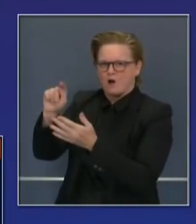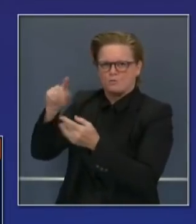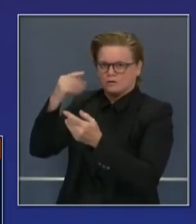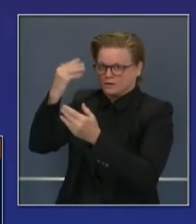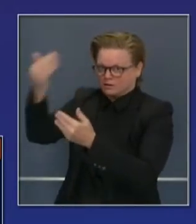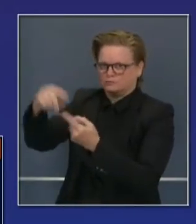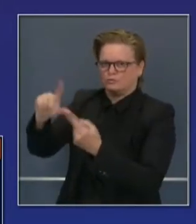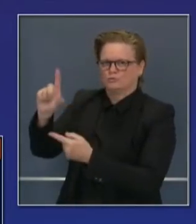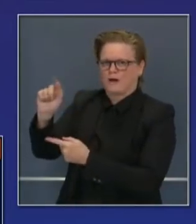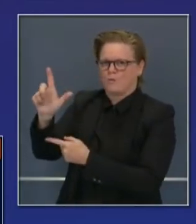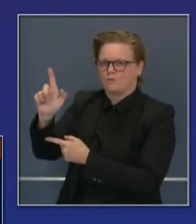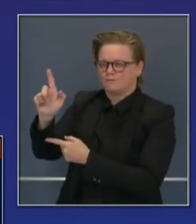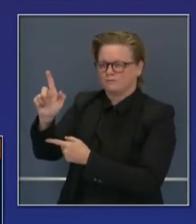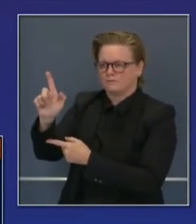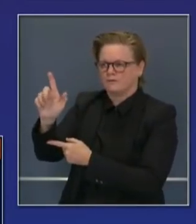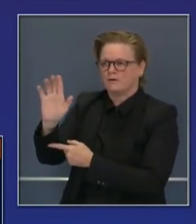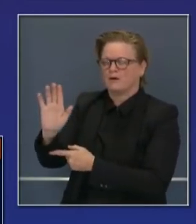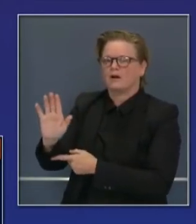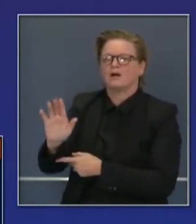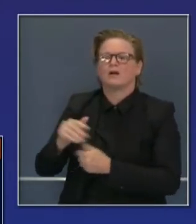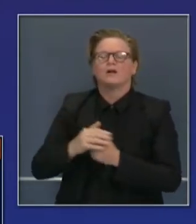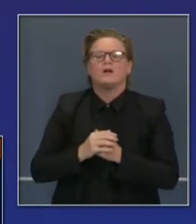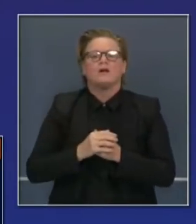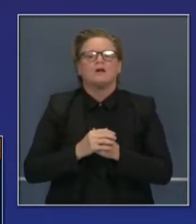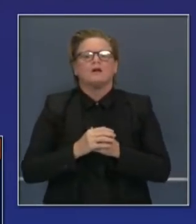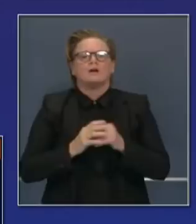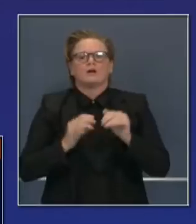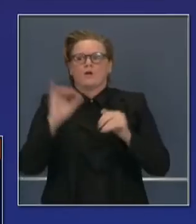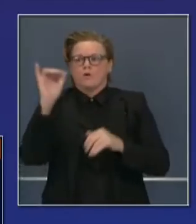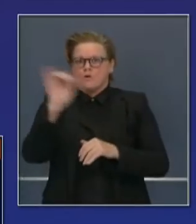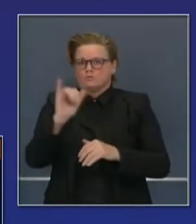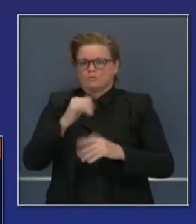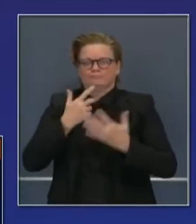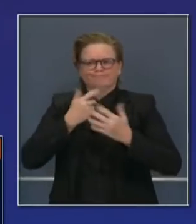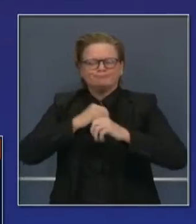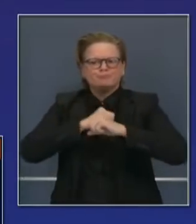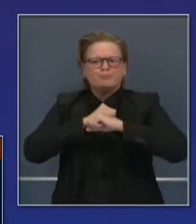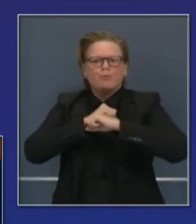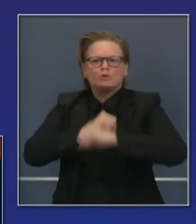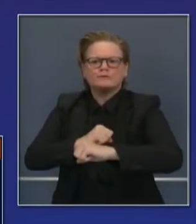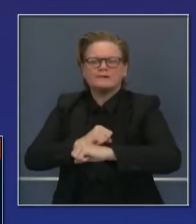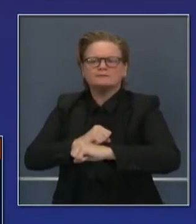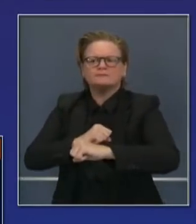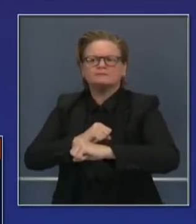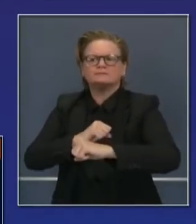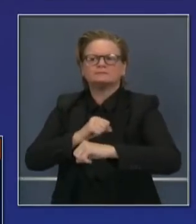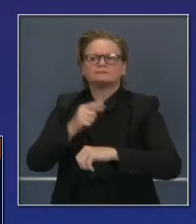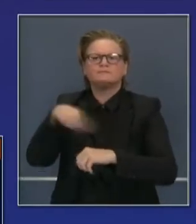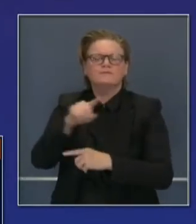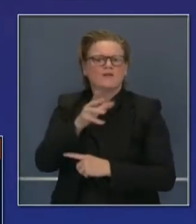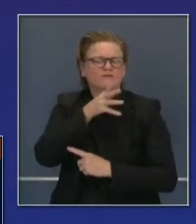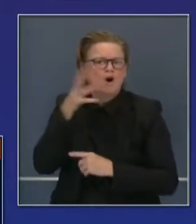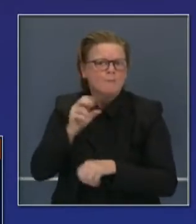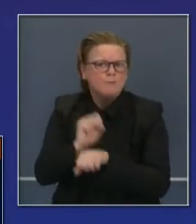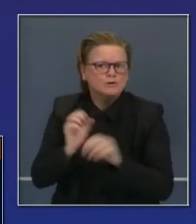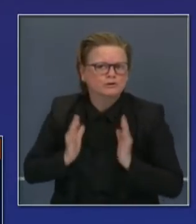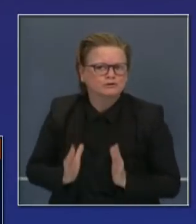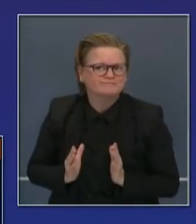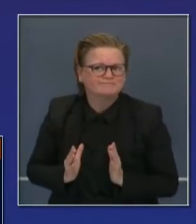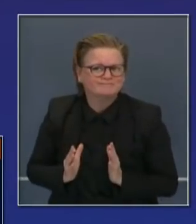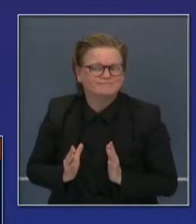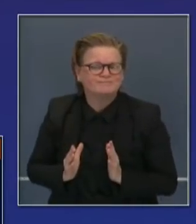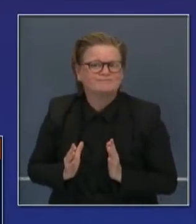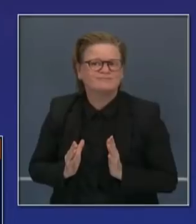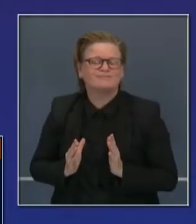have been doing a lot to protect and support our farm workers, talk about essential workers, not just in the Central Valley, but also on the